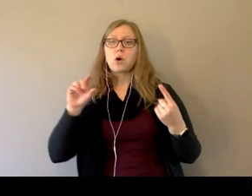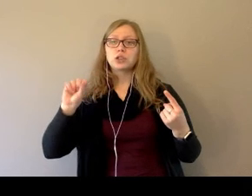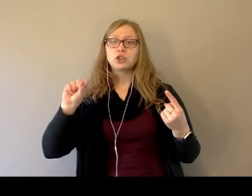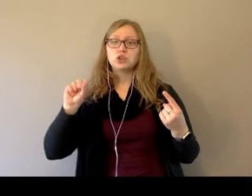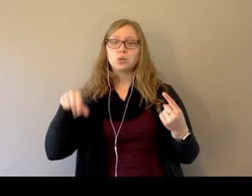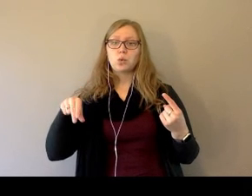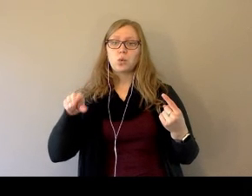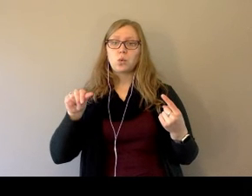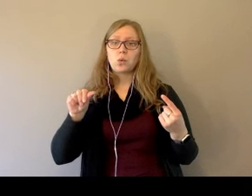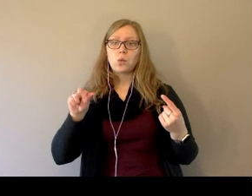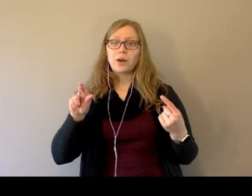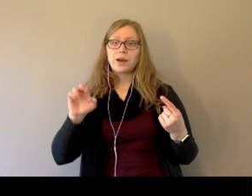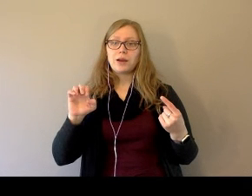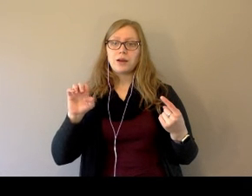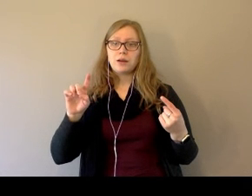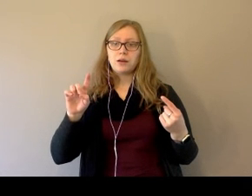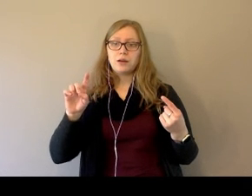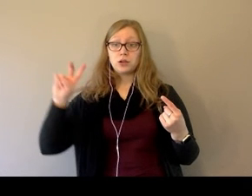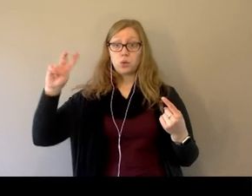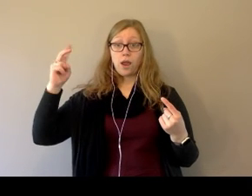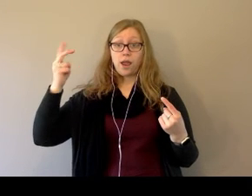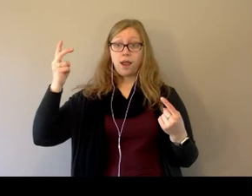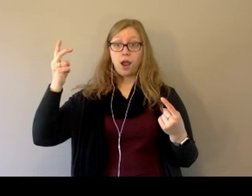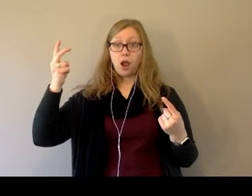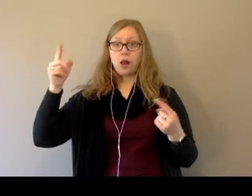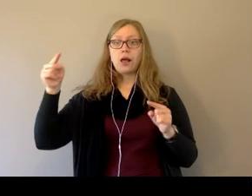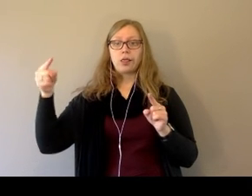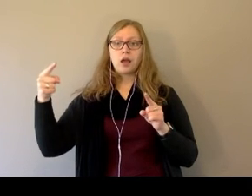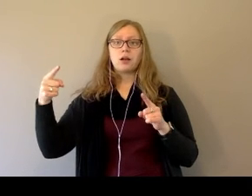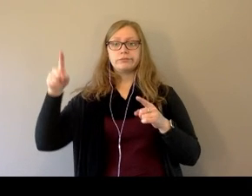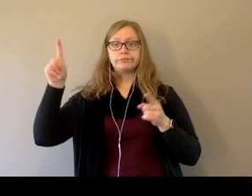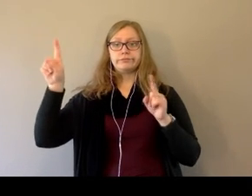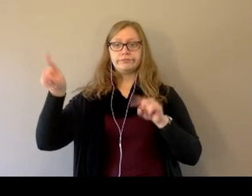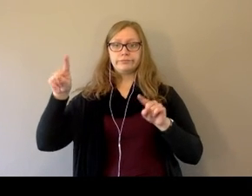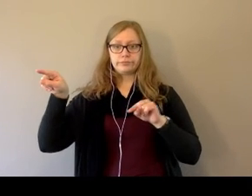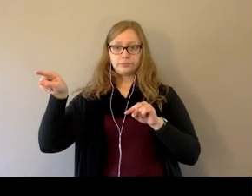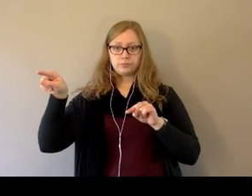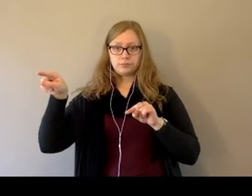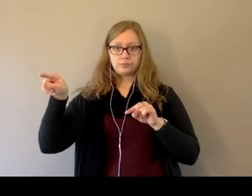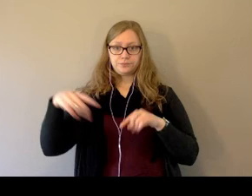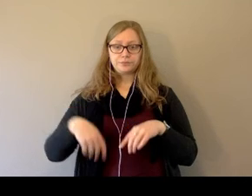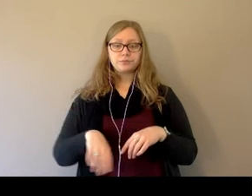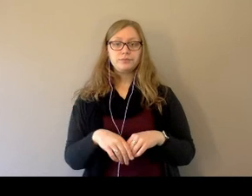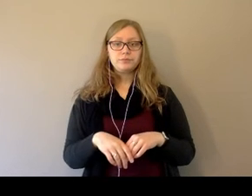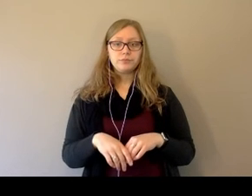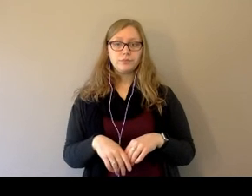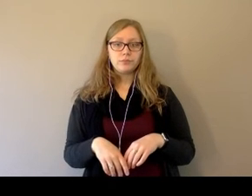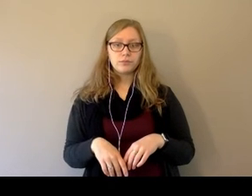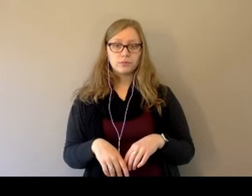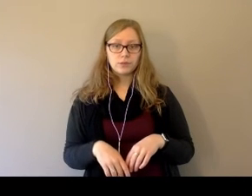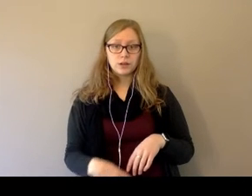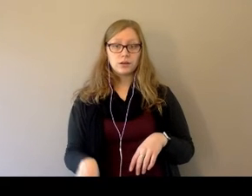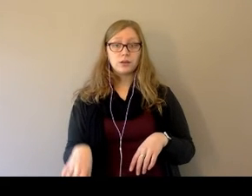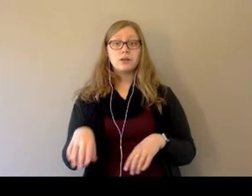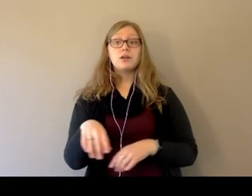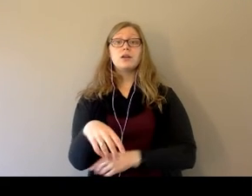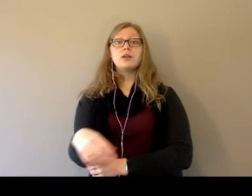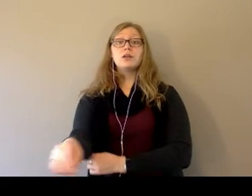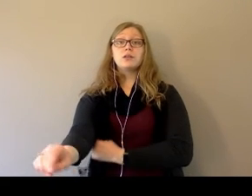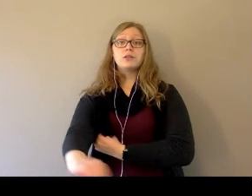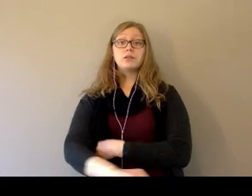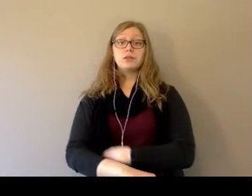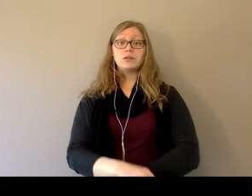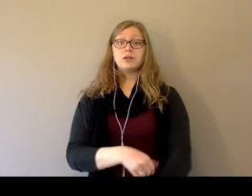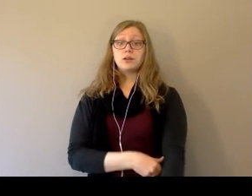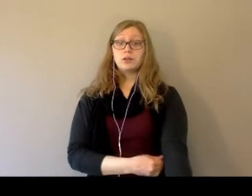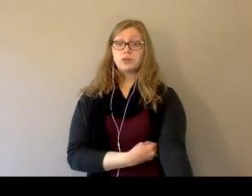now, if I take the square root of x squared, I get x. If I take the square root of z minus 4 squared, I get z